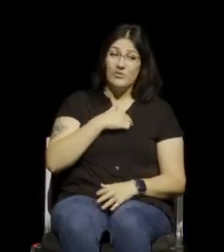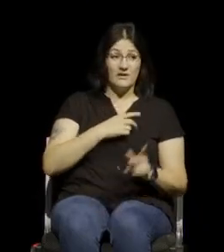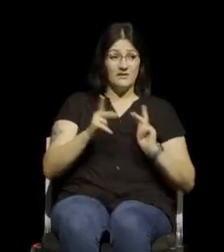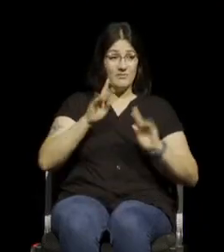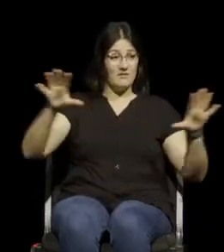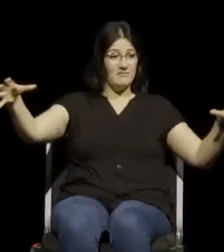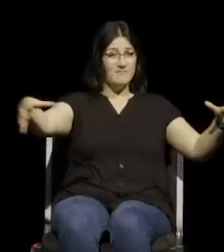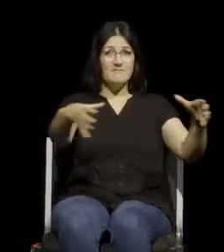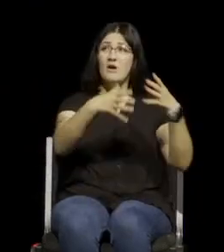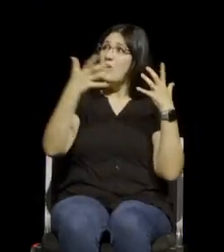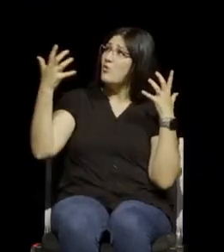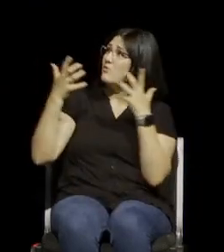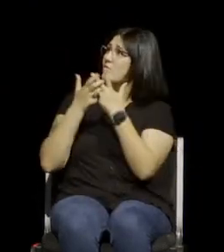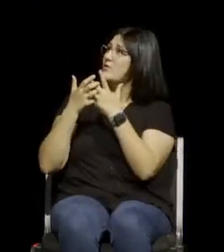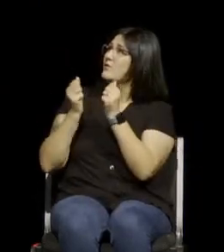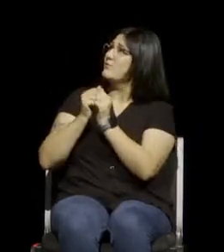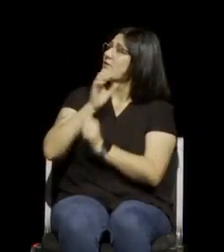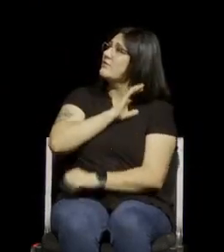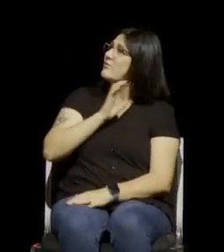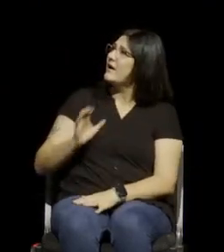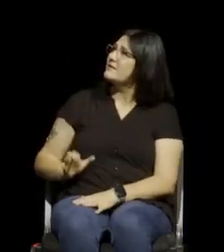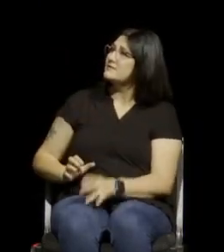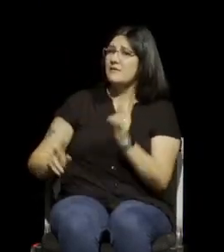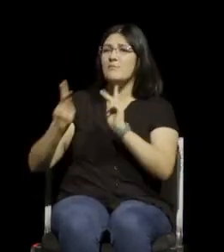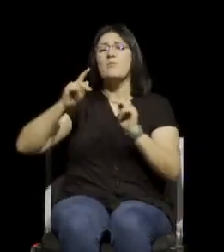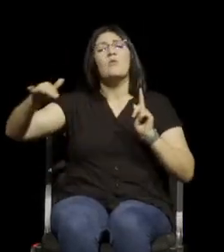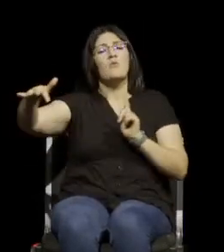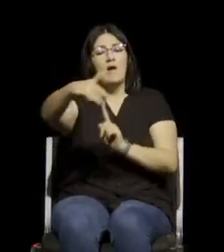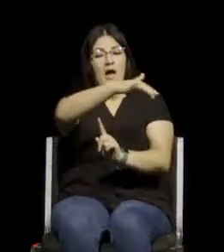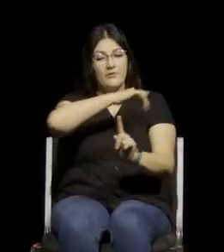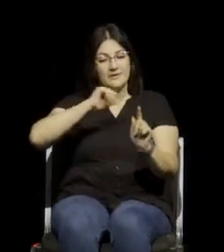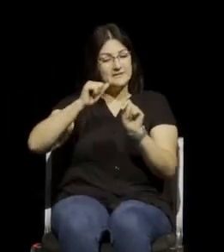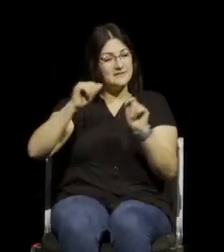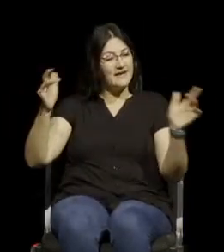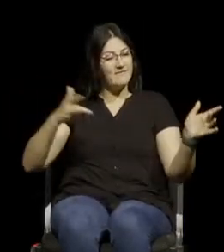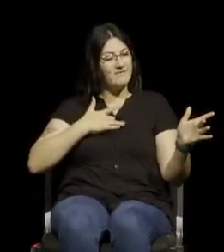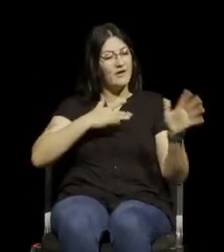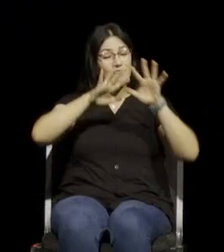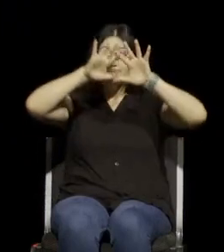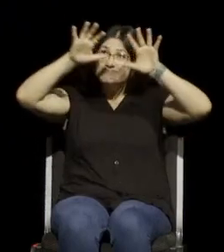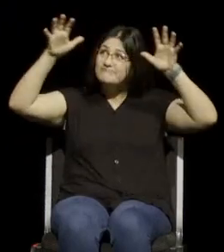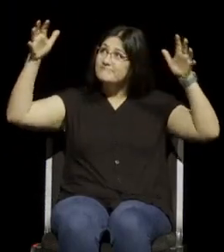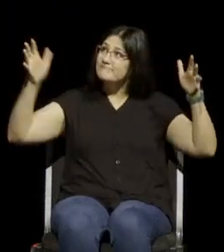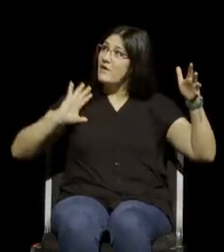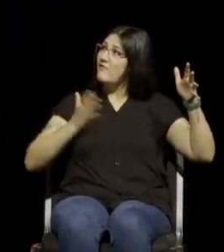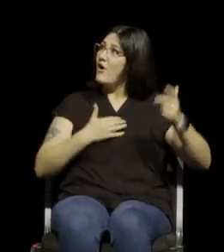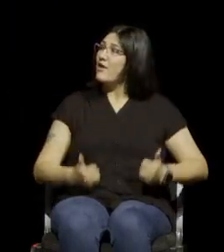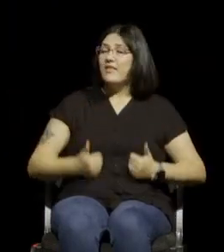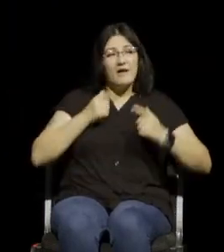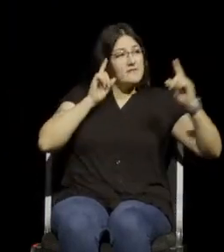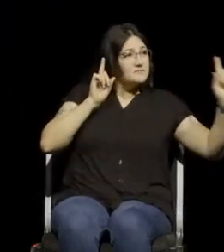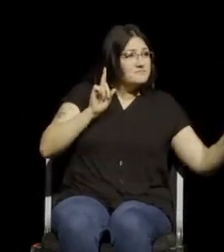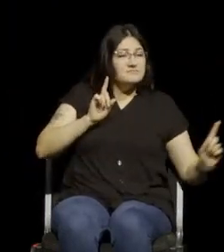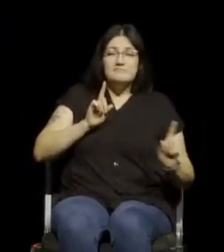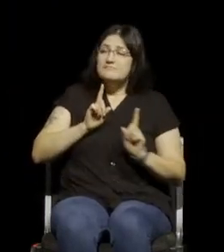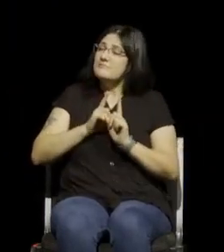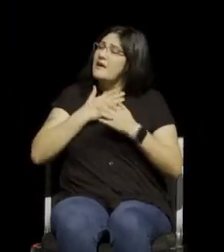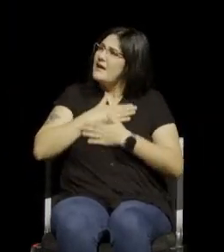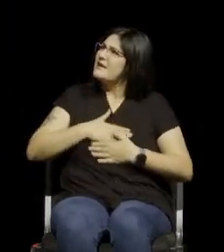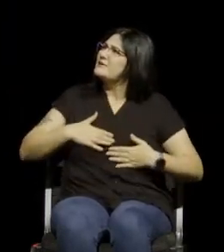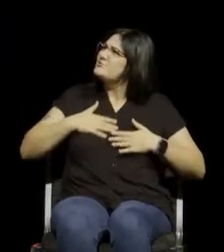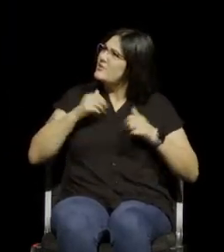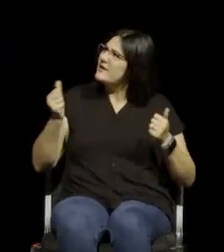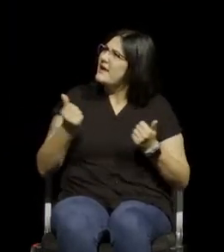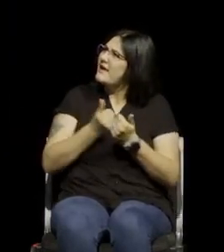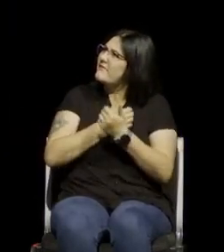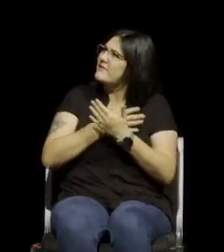Christ in such a way that people around us can join under the shade tree of our life and enjoy the fruit of